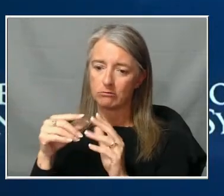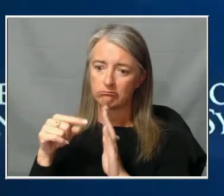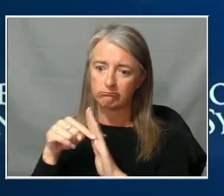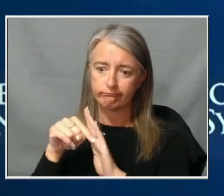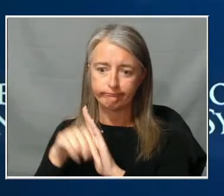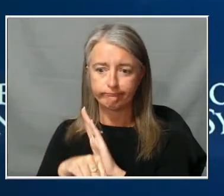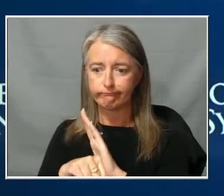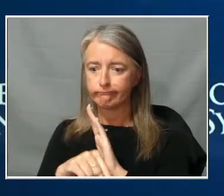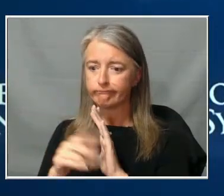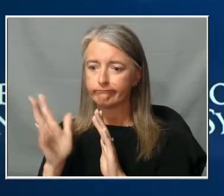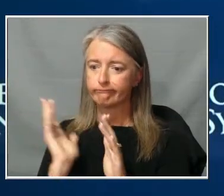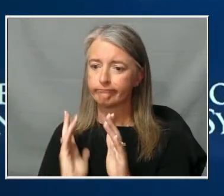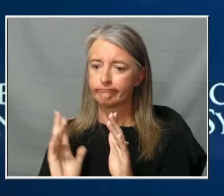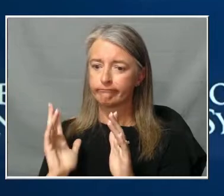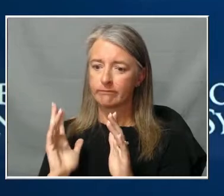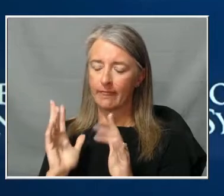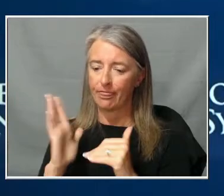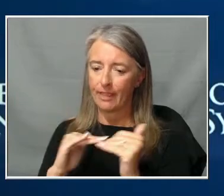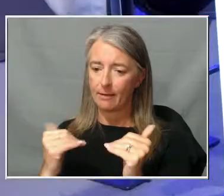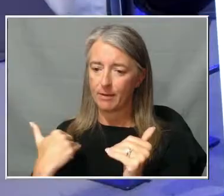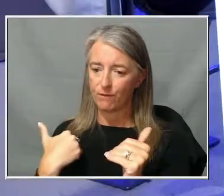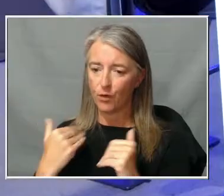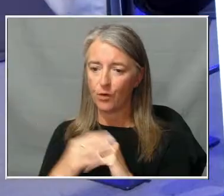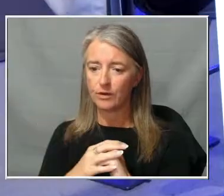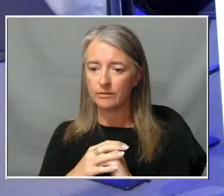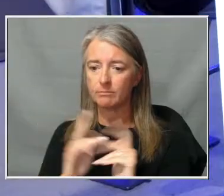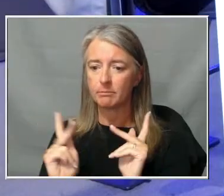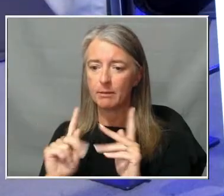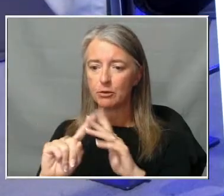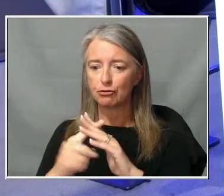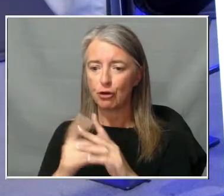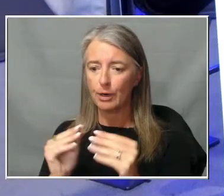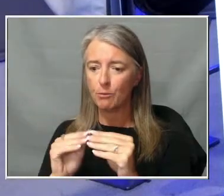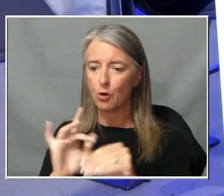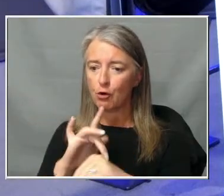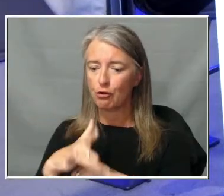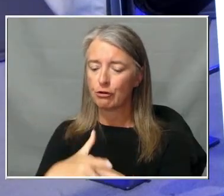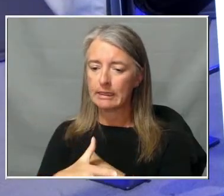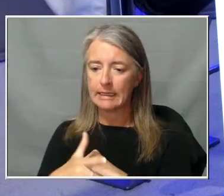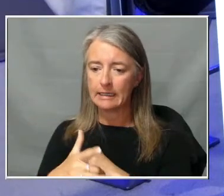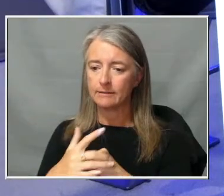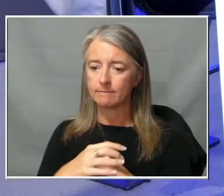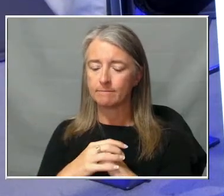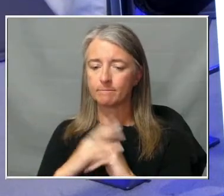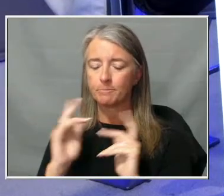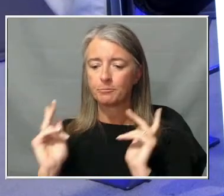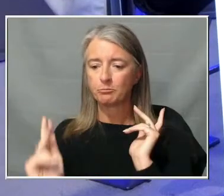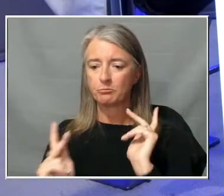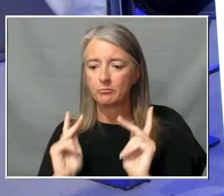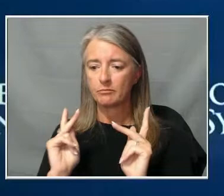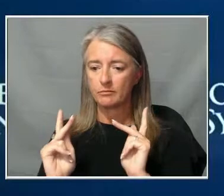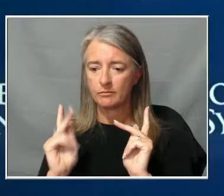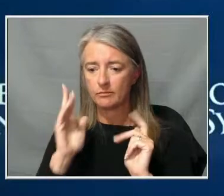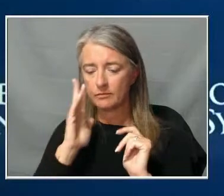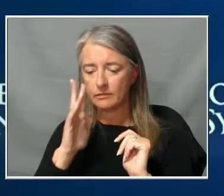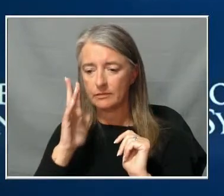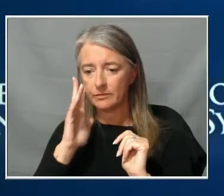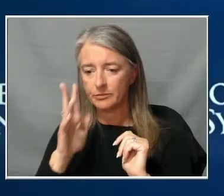generation ago, and people starting earlier. Yes, and there's all kinds of. I mean, people will,